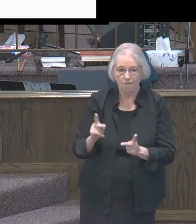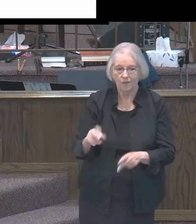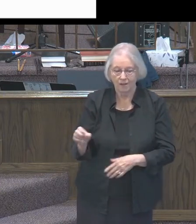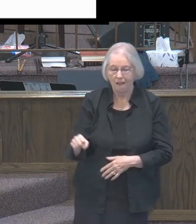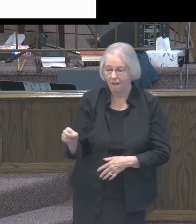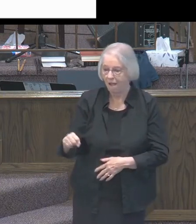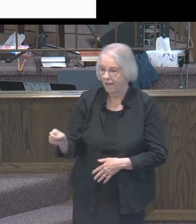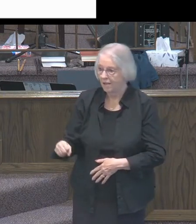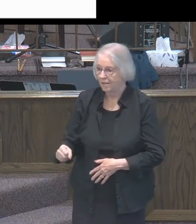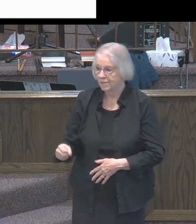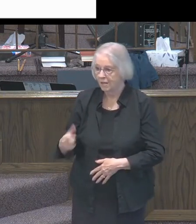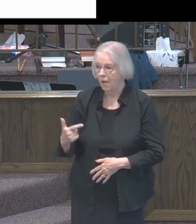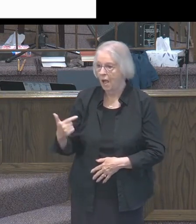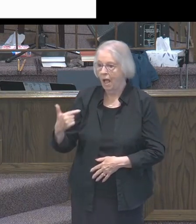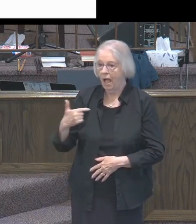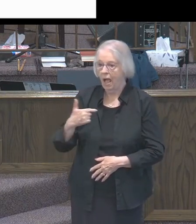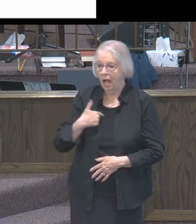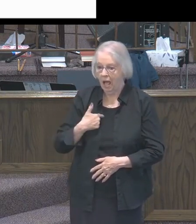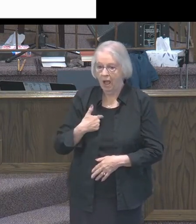I let it simmer.